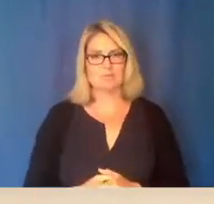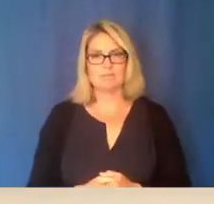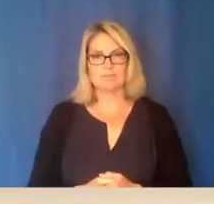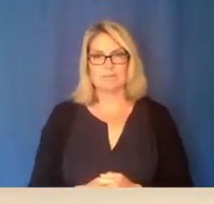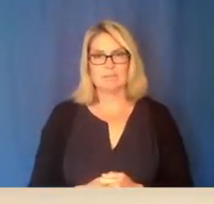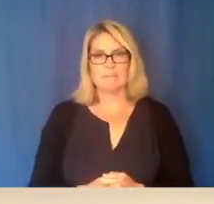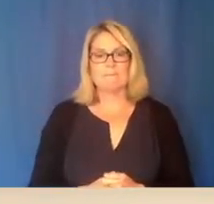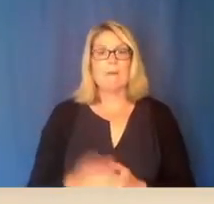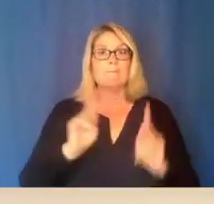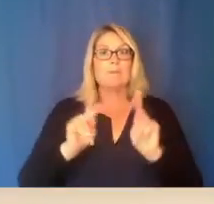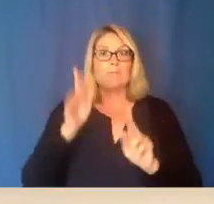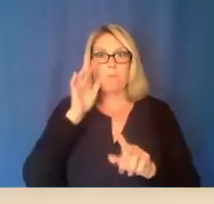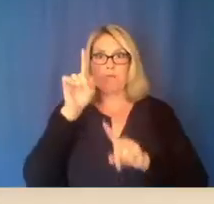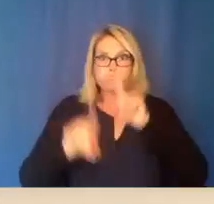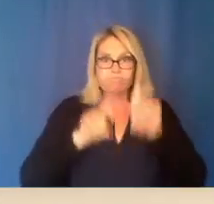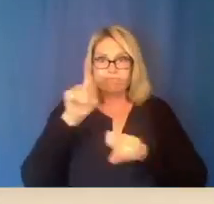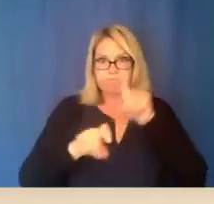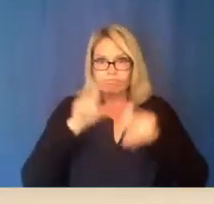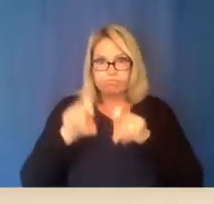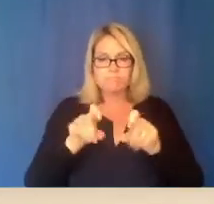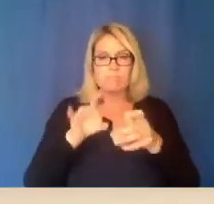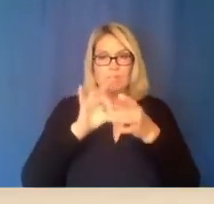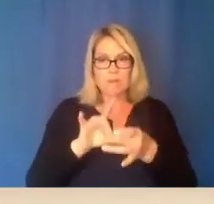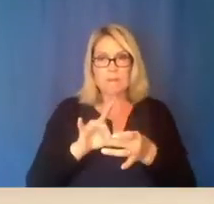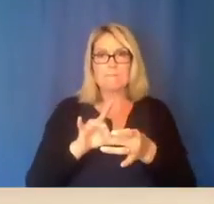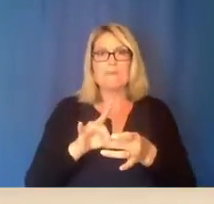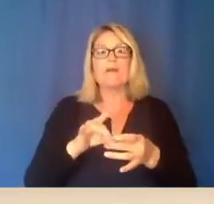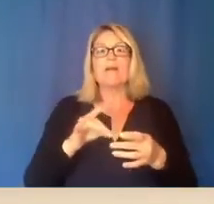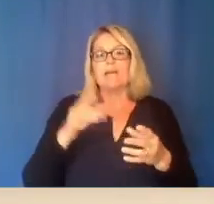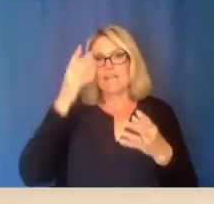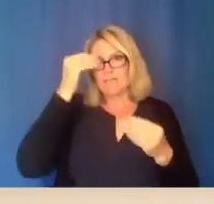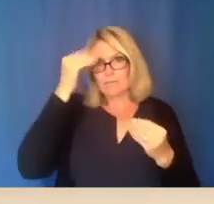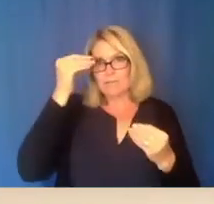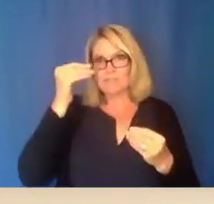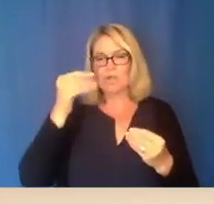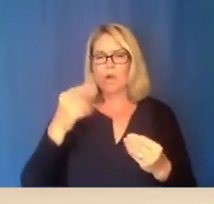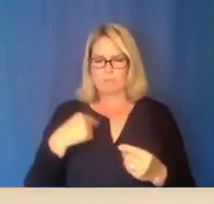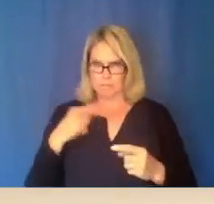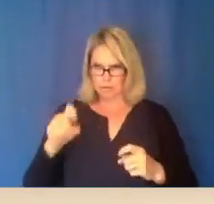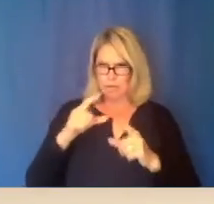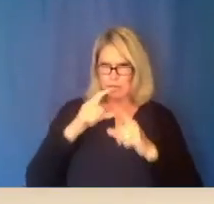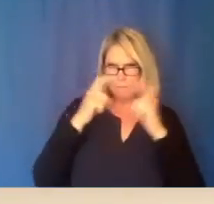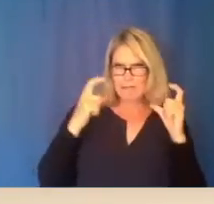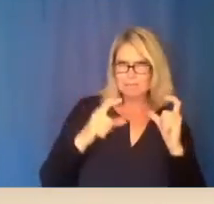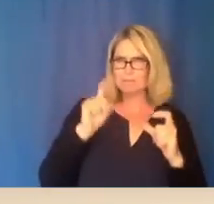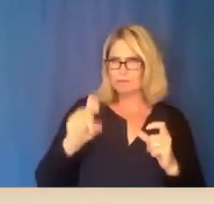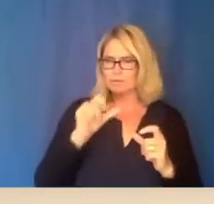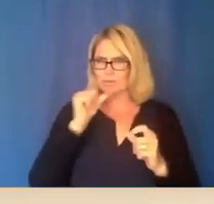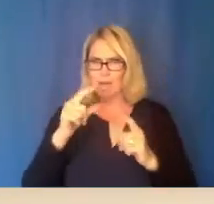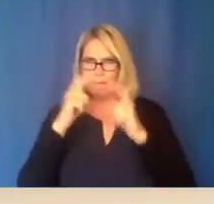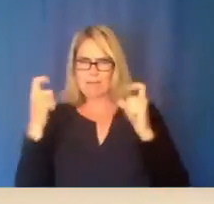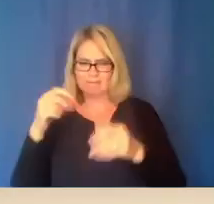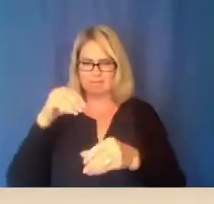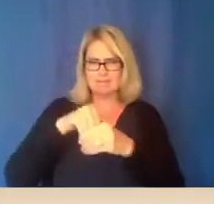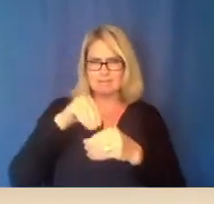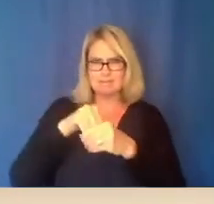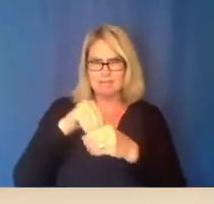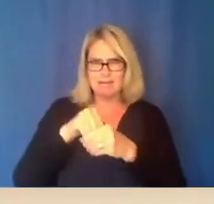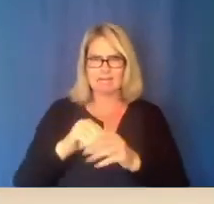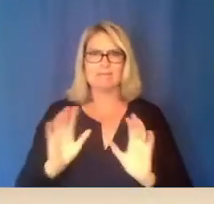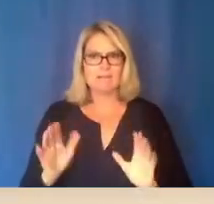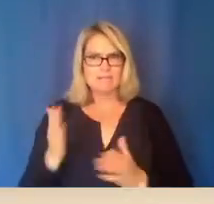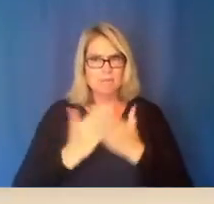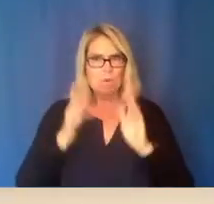million questions about the details of where and when they should wear a mask. So just